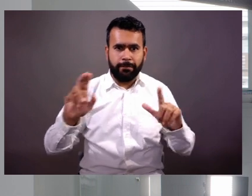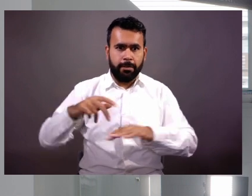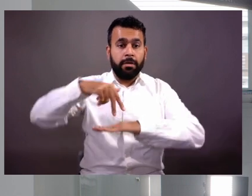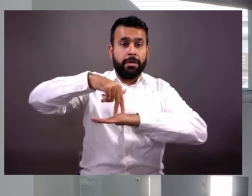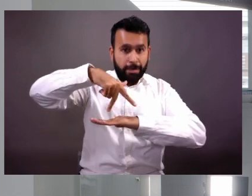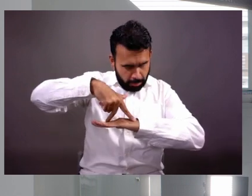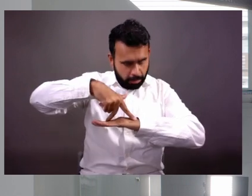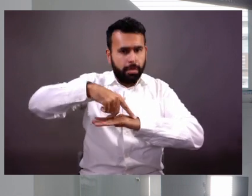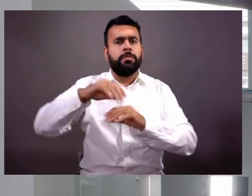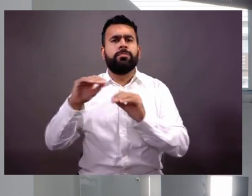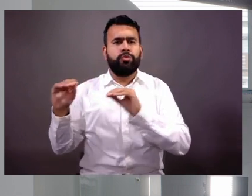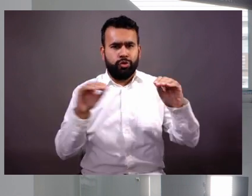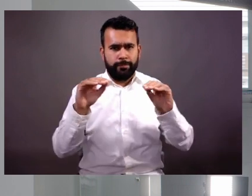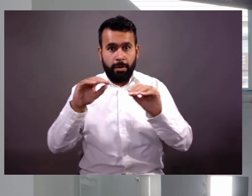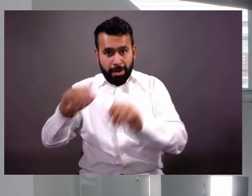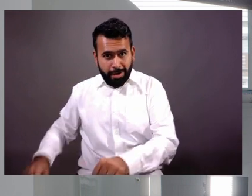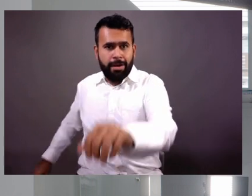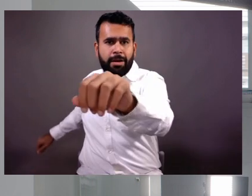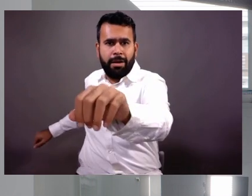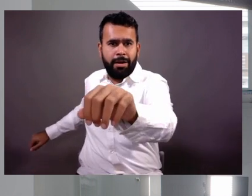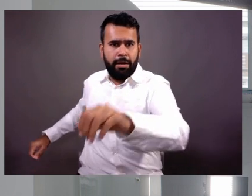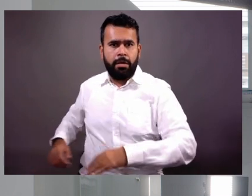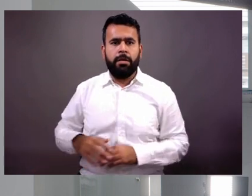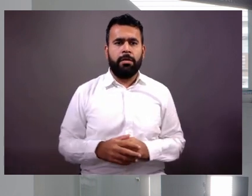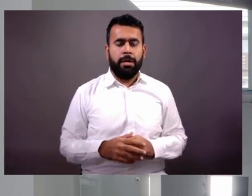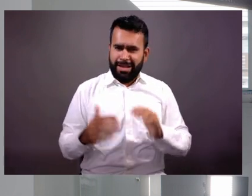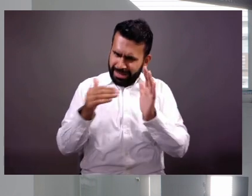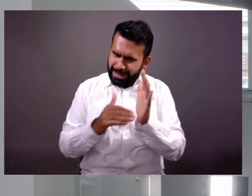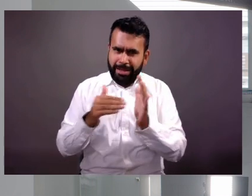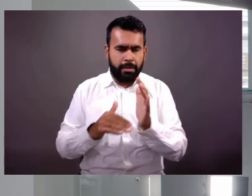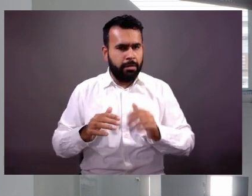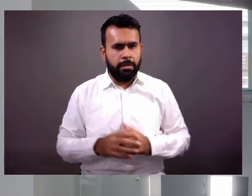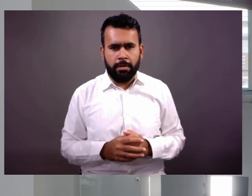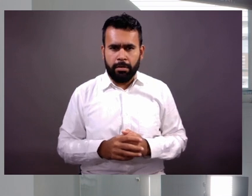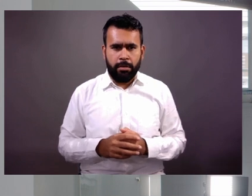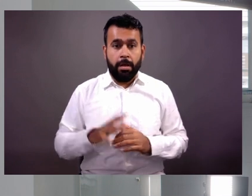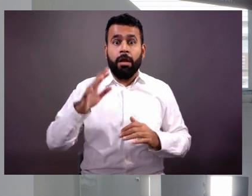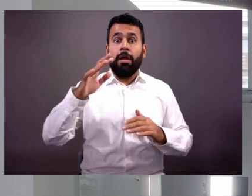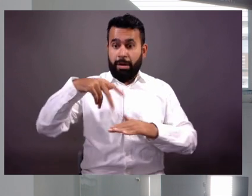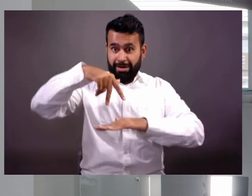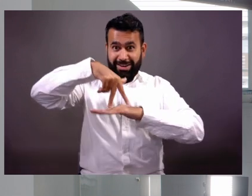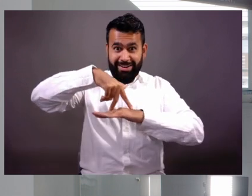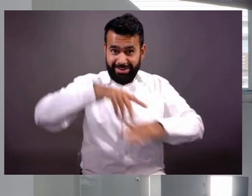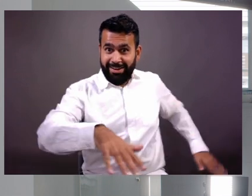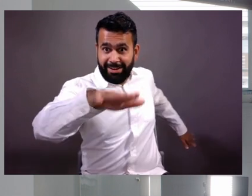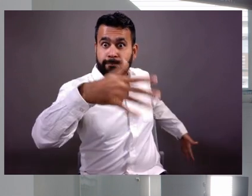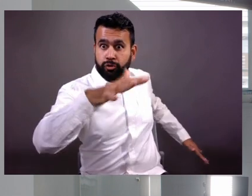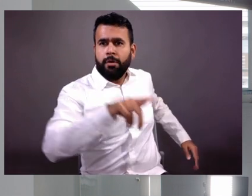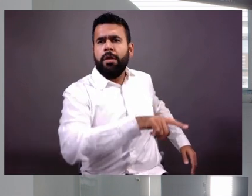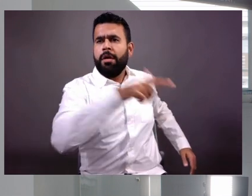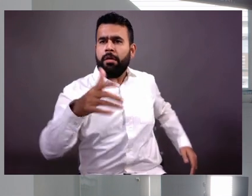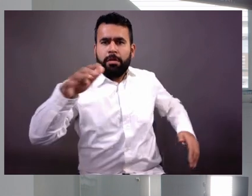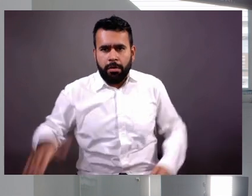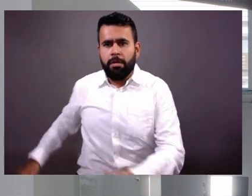5, 6, 7, 8. Boom. Ha. And then the same thing to the other side. You're just jumping on the spot and